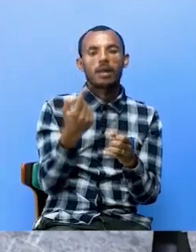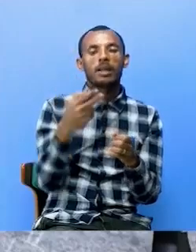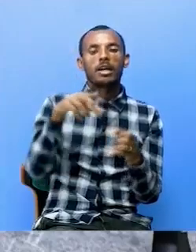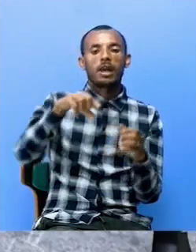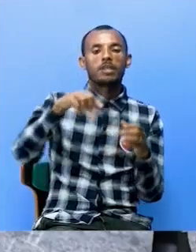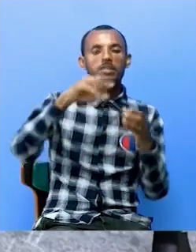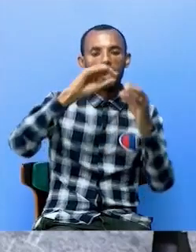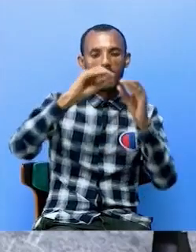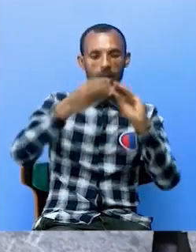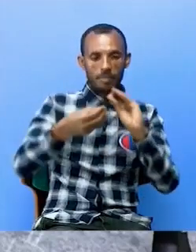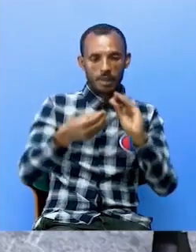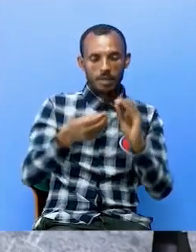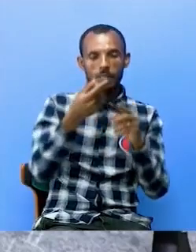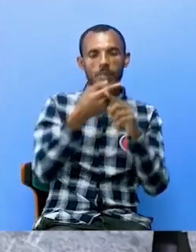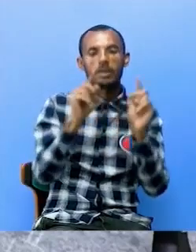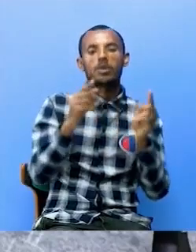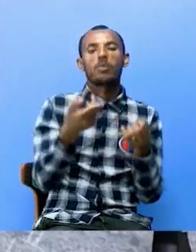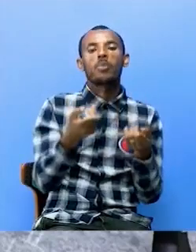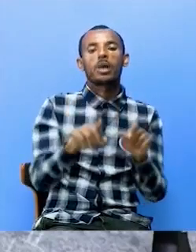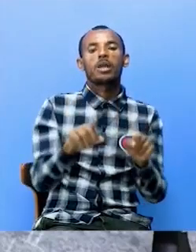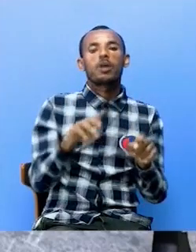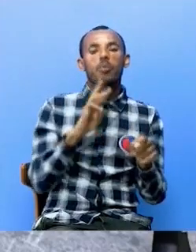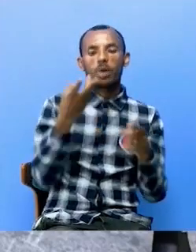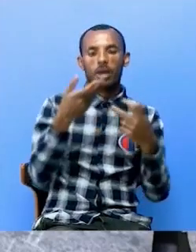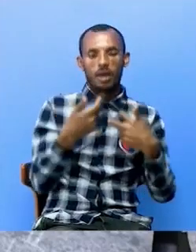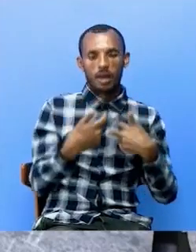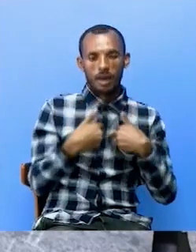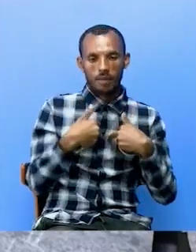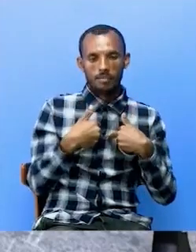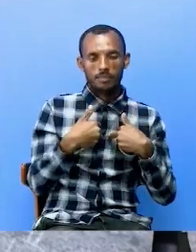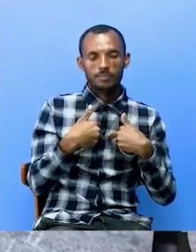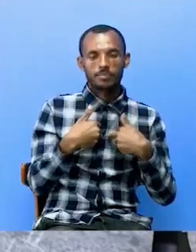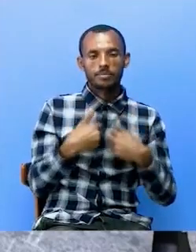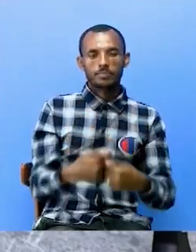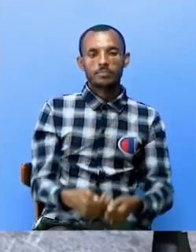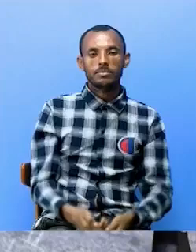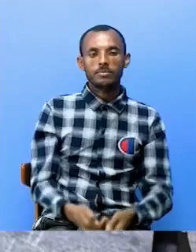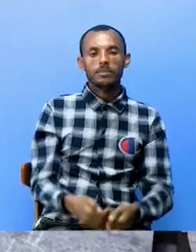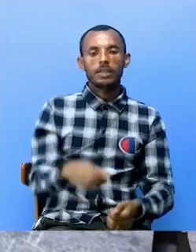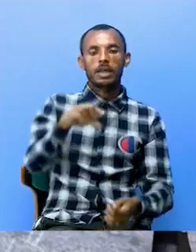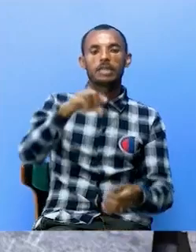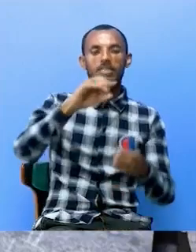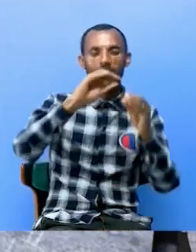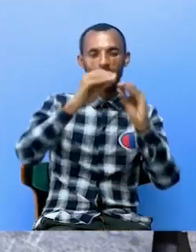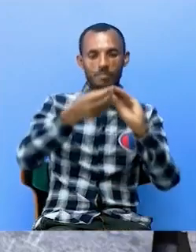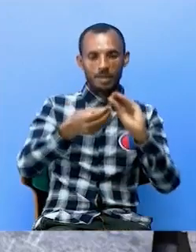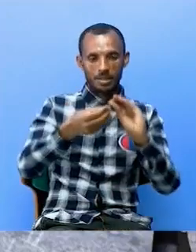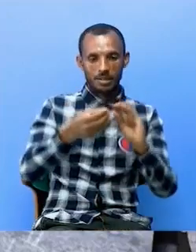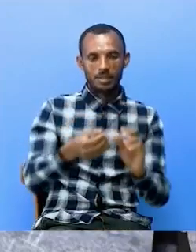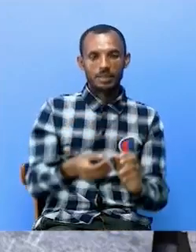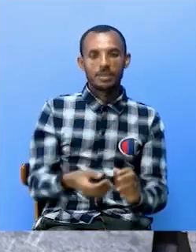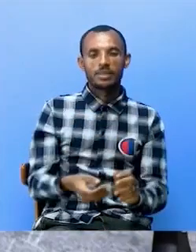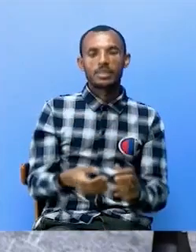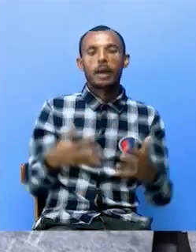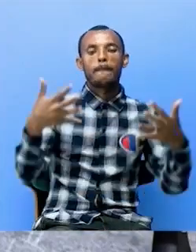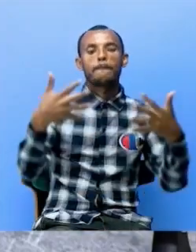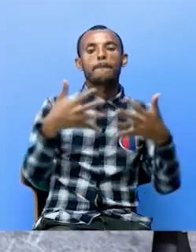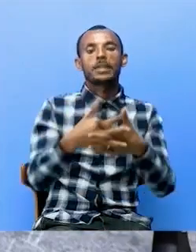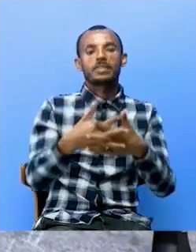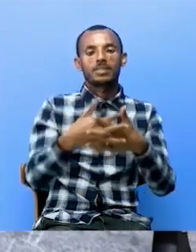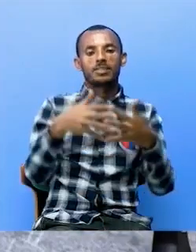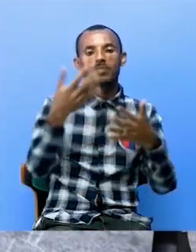rational number, but whenever we have rational number in mixed